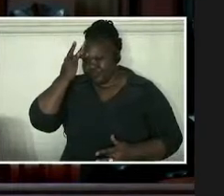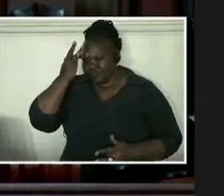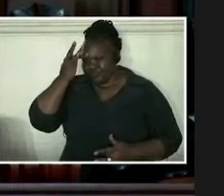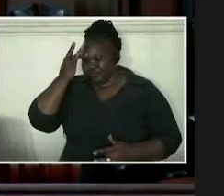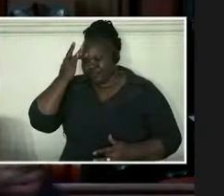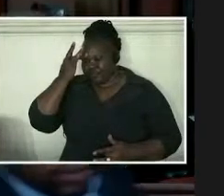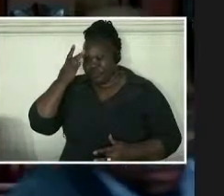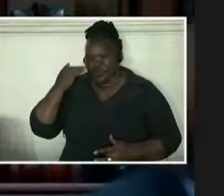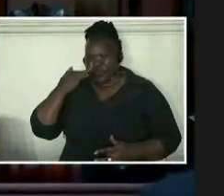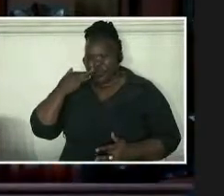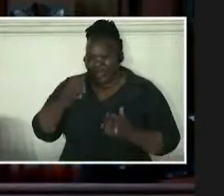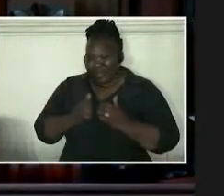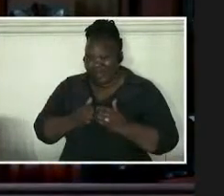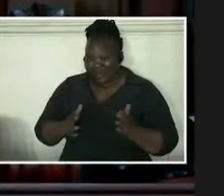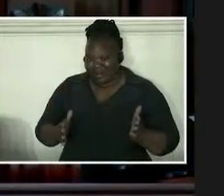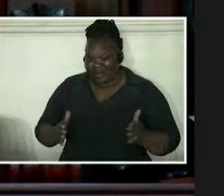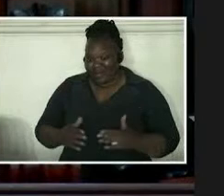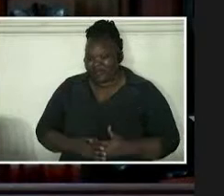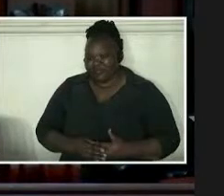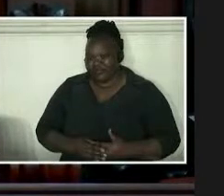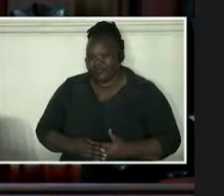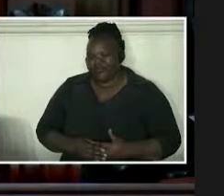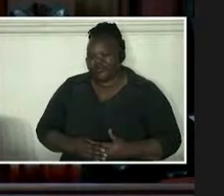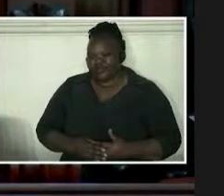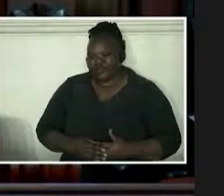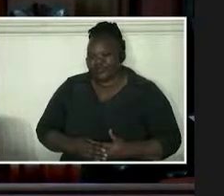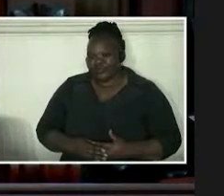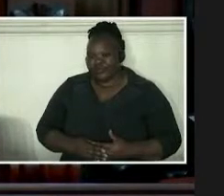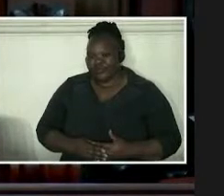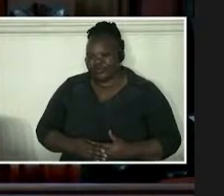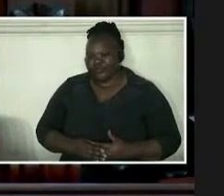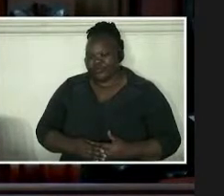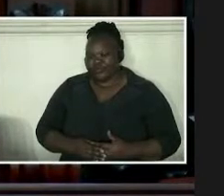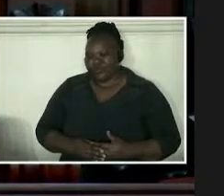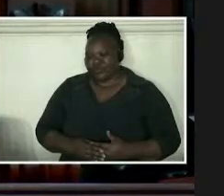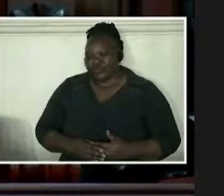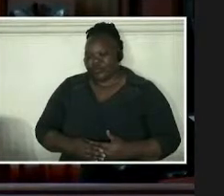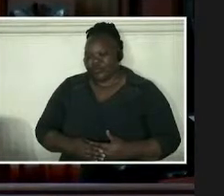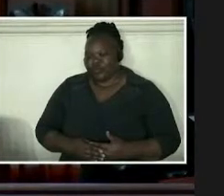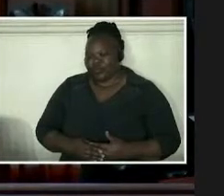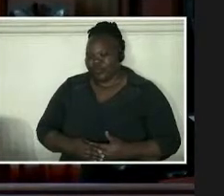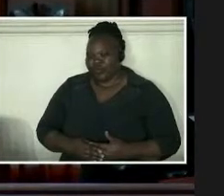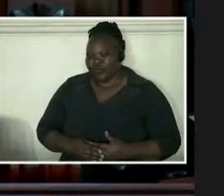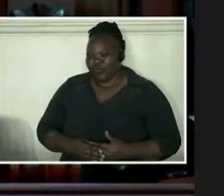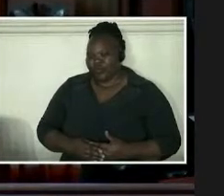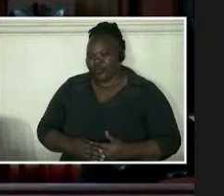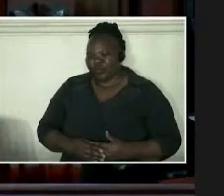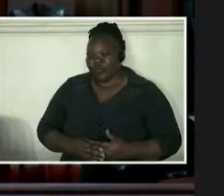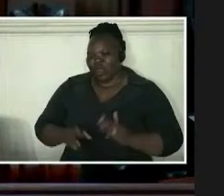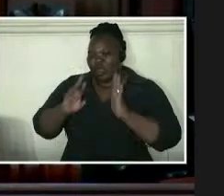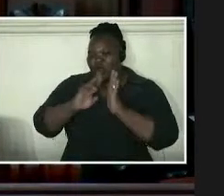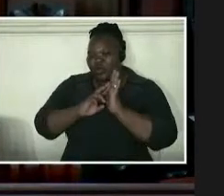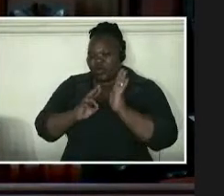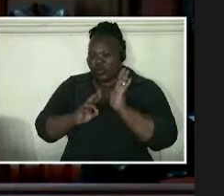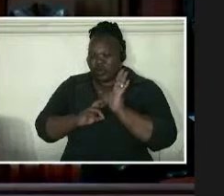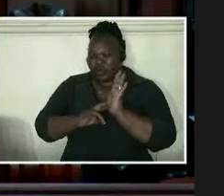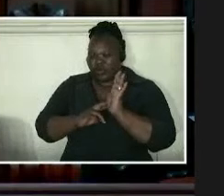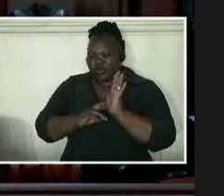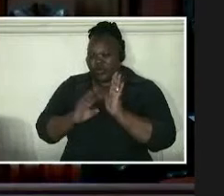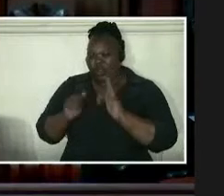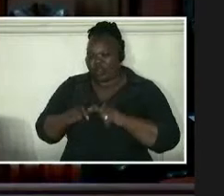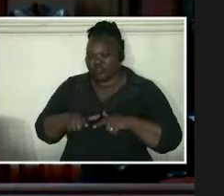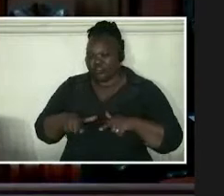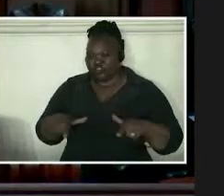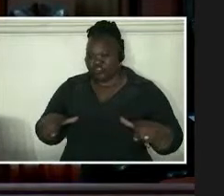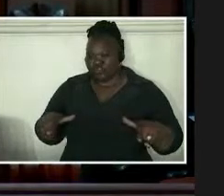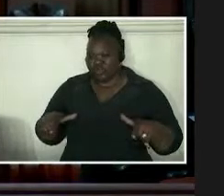just started we are going to be advised because the rules of the legislature as